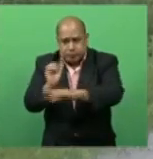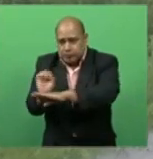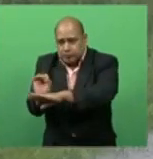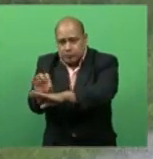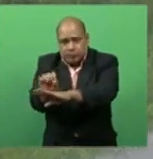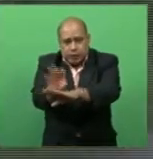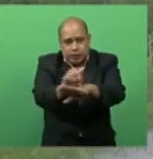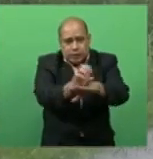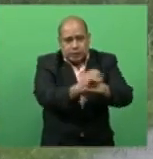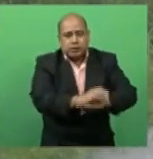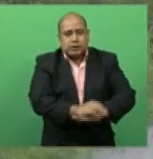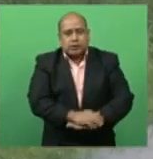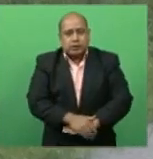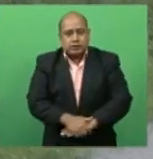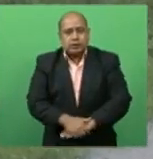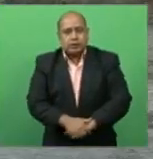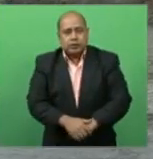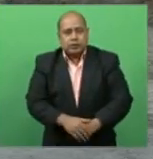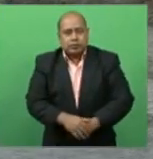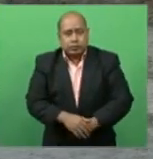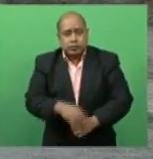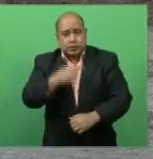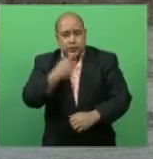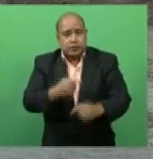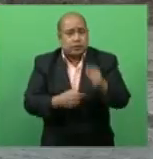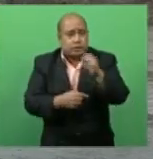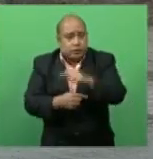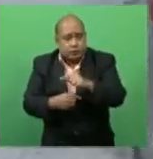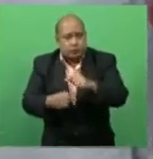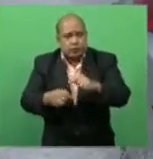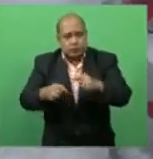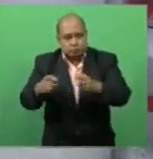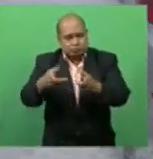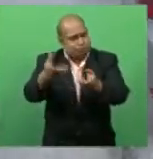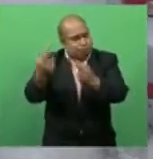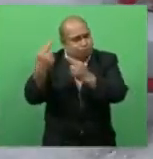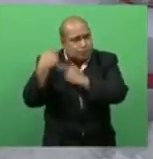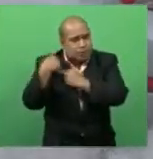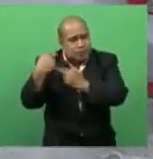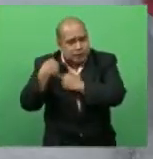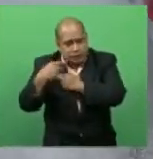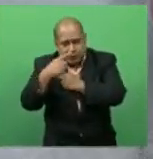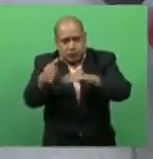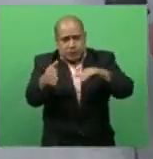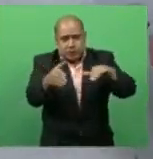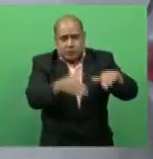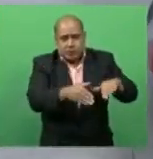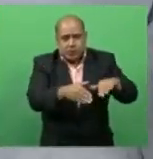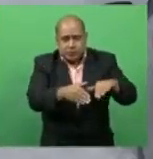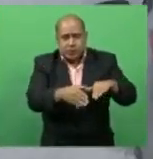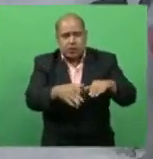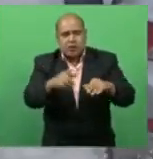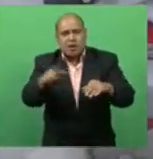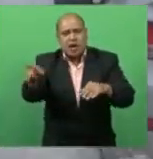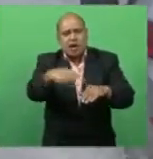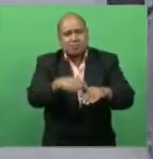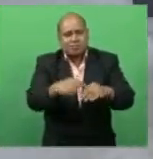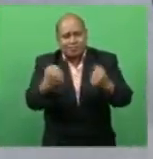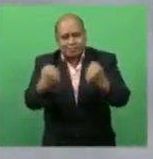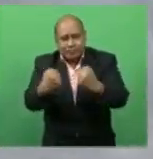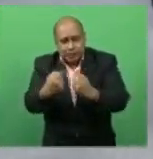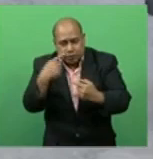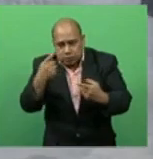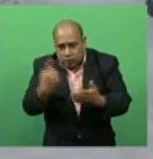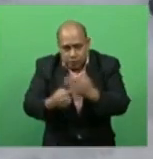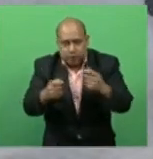Health. Usamate adds that it's everyone's responsibility to avoid any tragedies during the adverse weather.